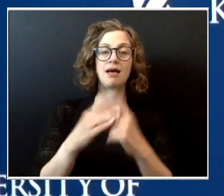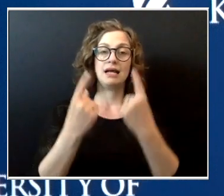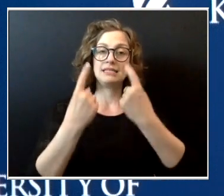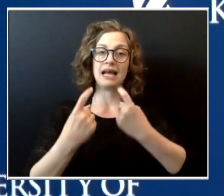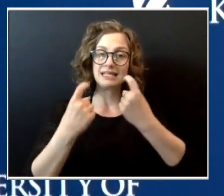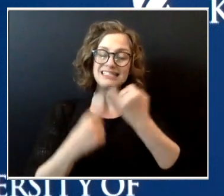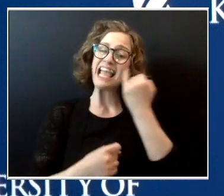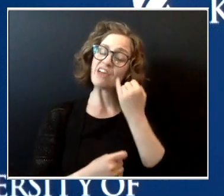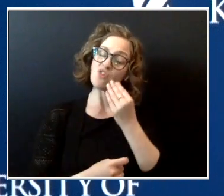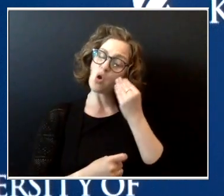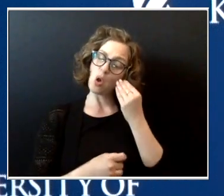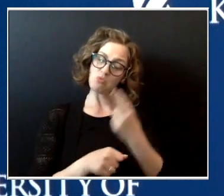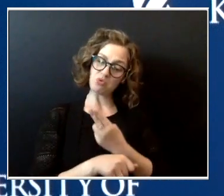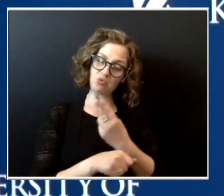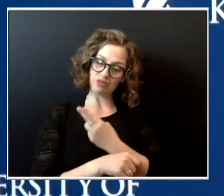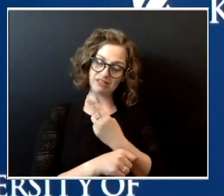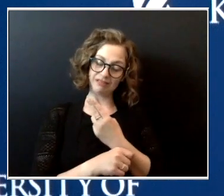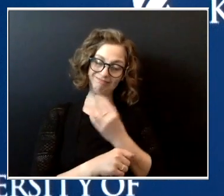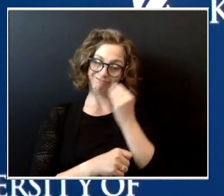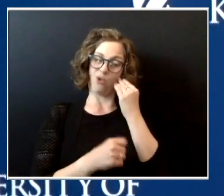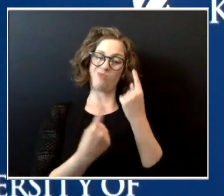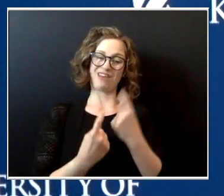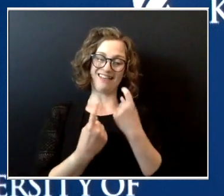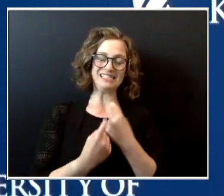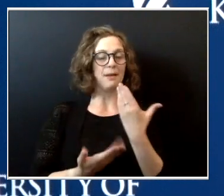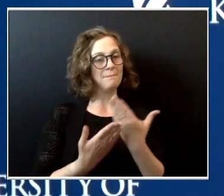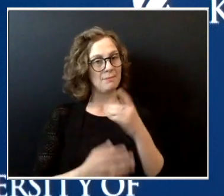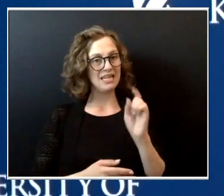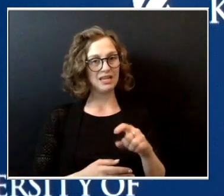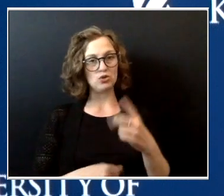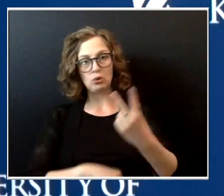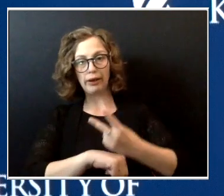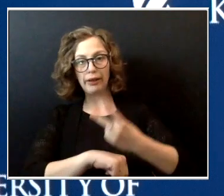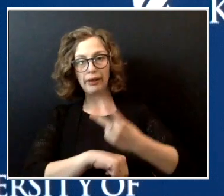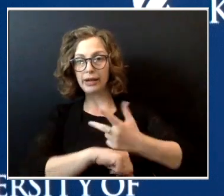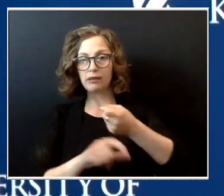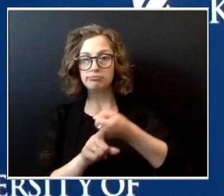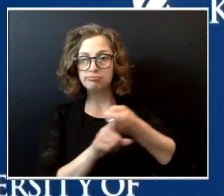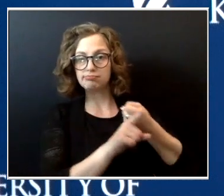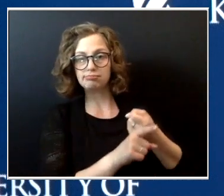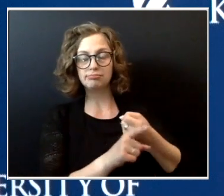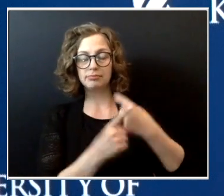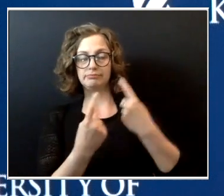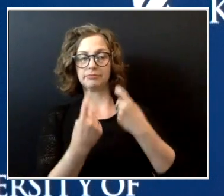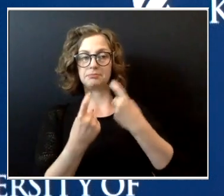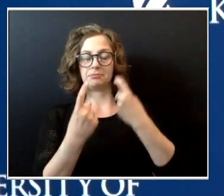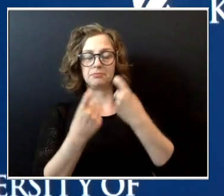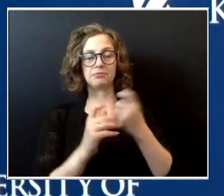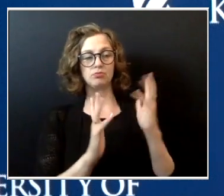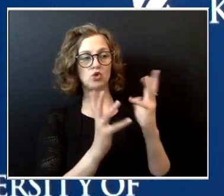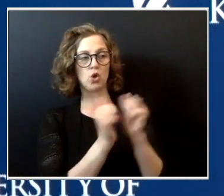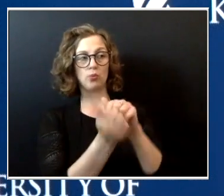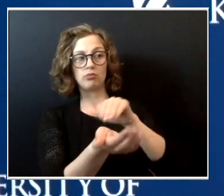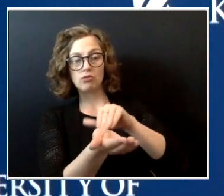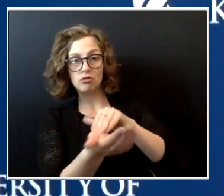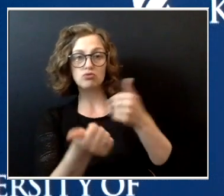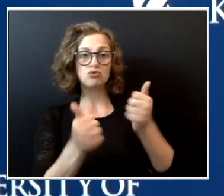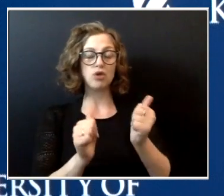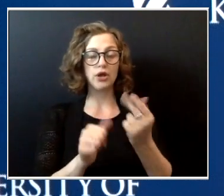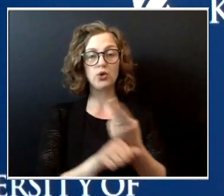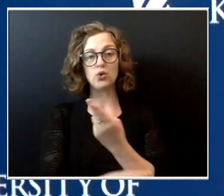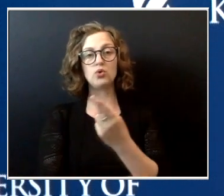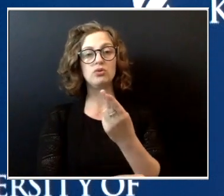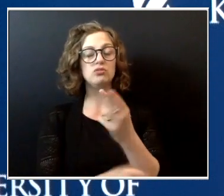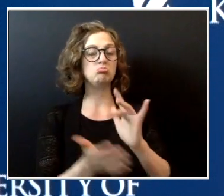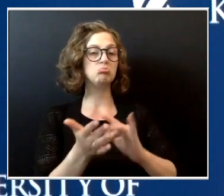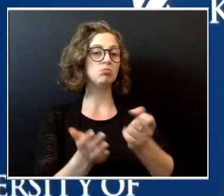3 days in a row. Talk with your physician. Try to get on that oral antiviral if you can. But yes, there will be people who will be